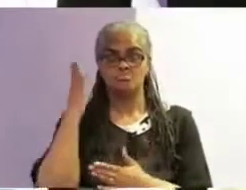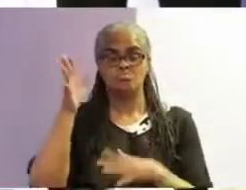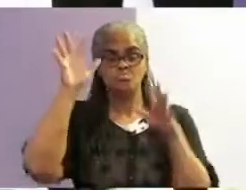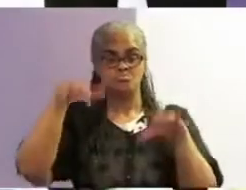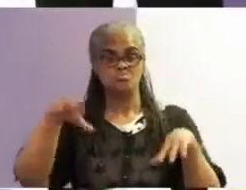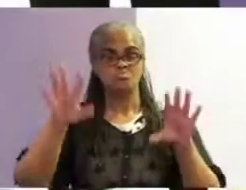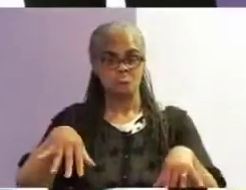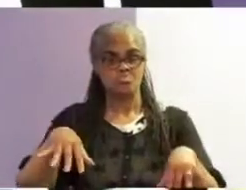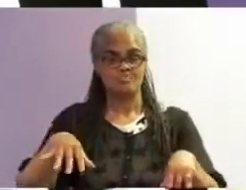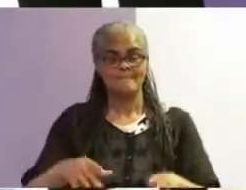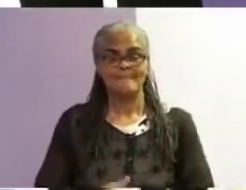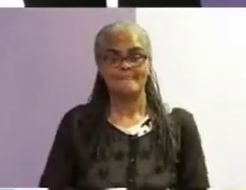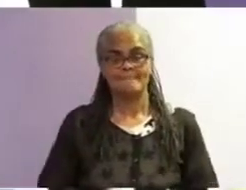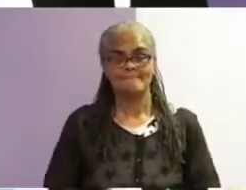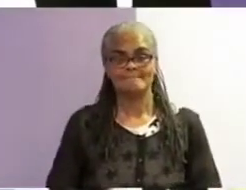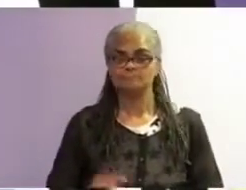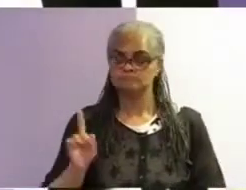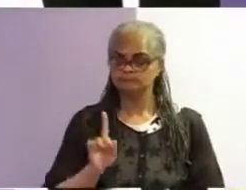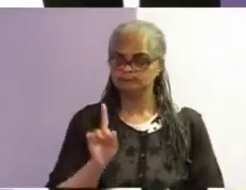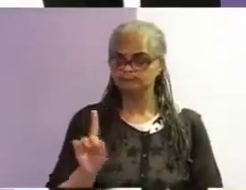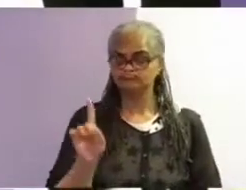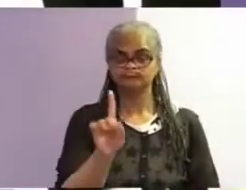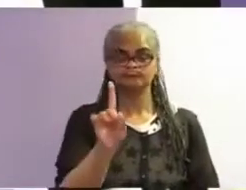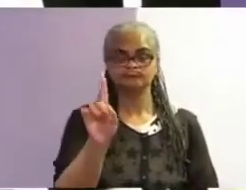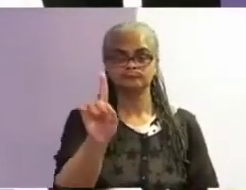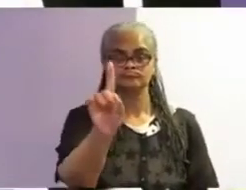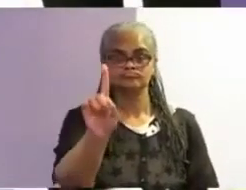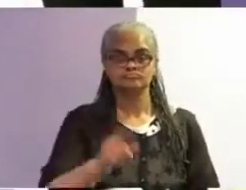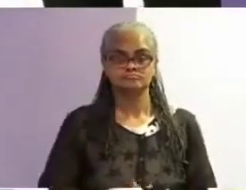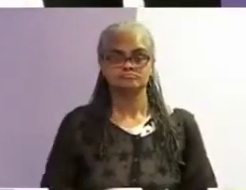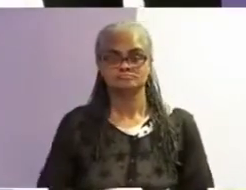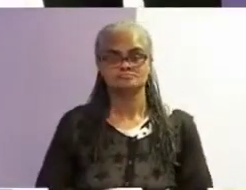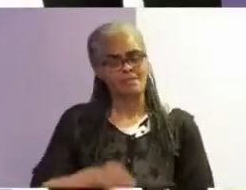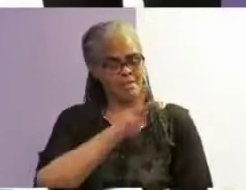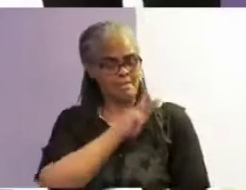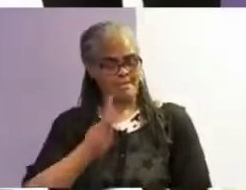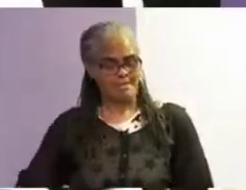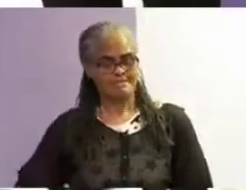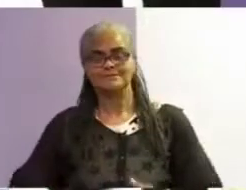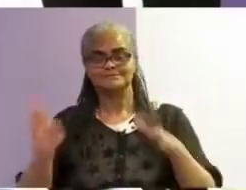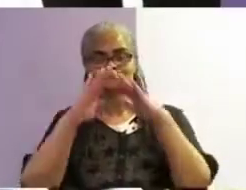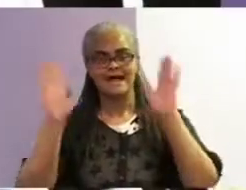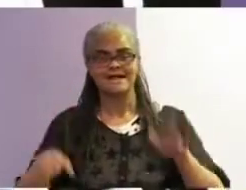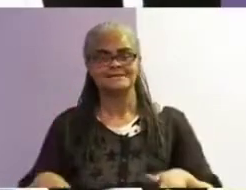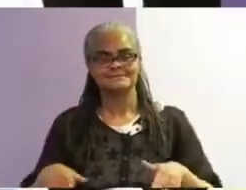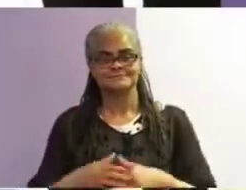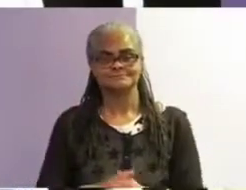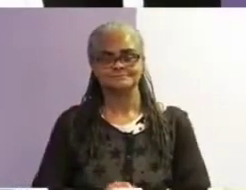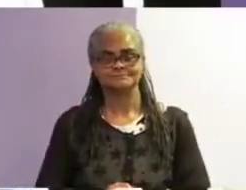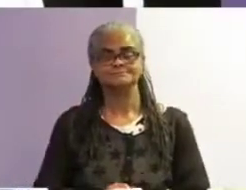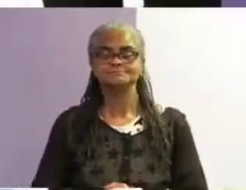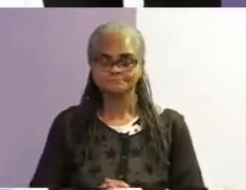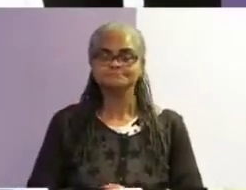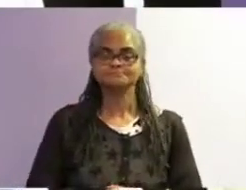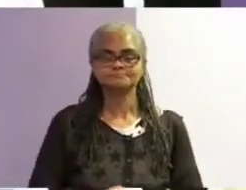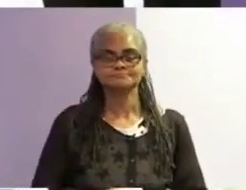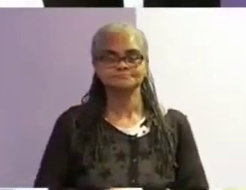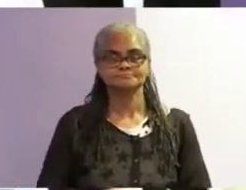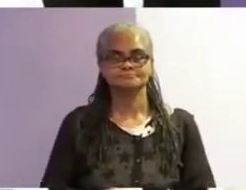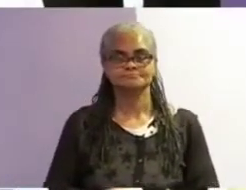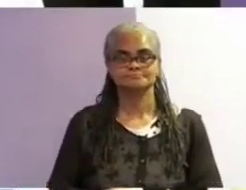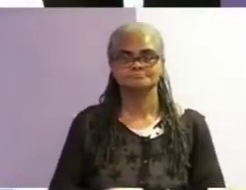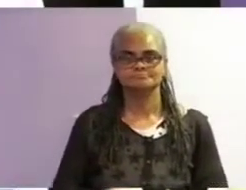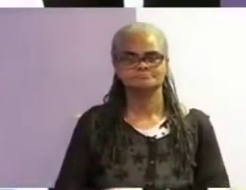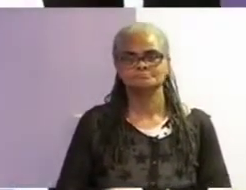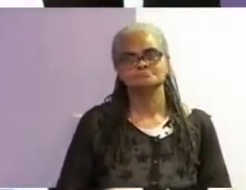He walks into the palace at Shushan, one